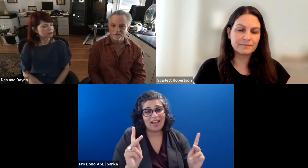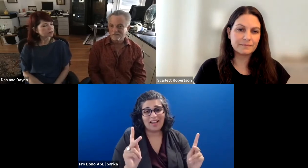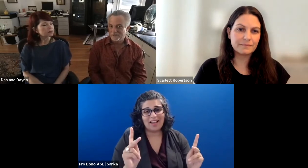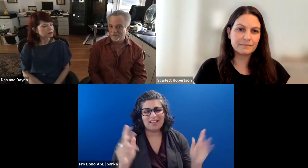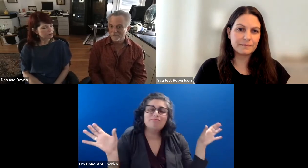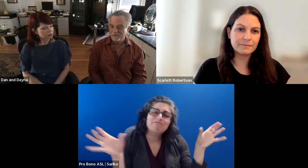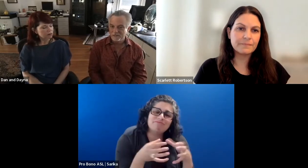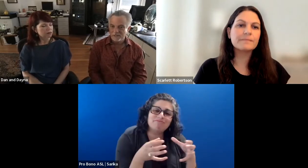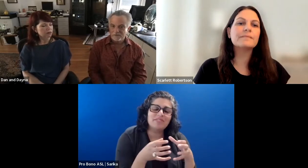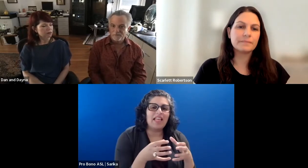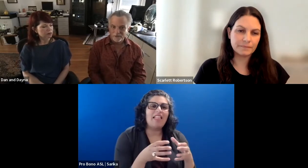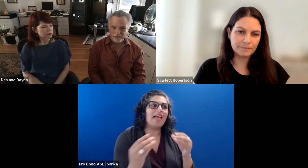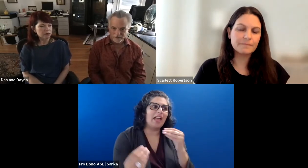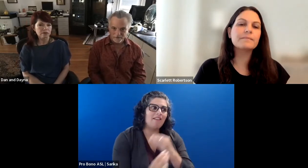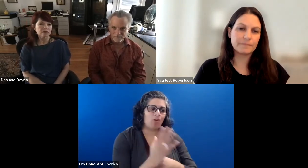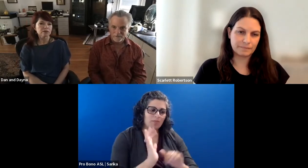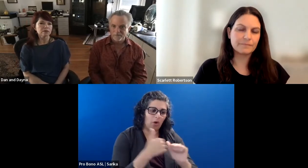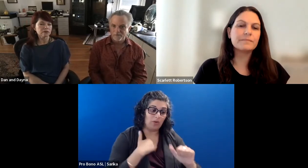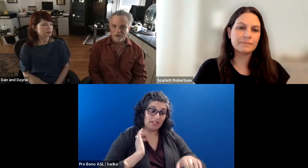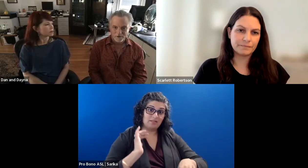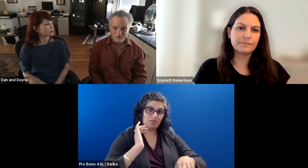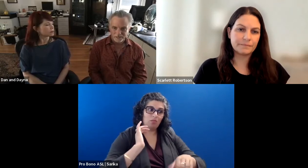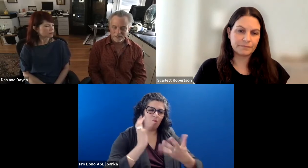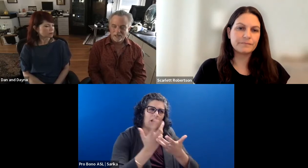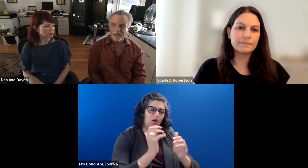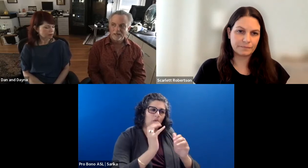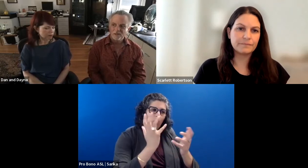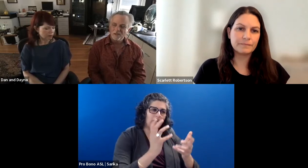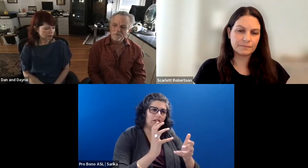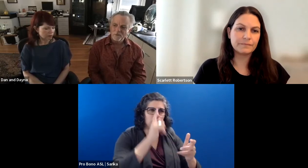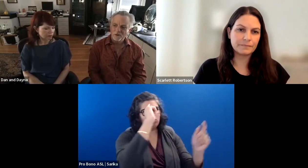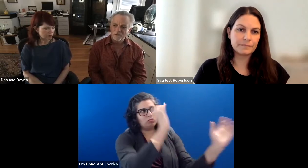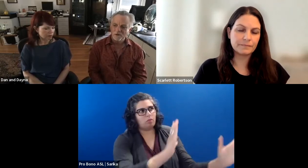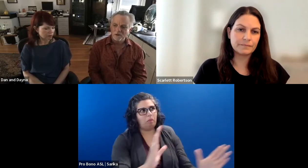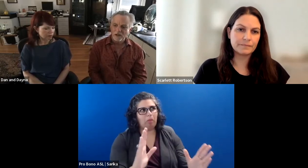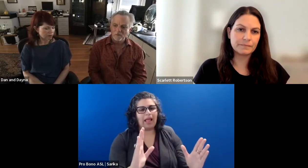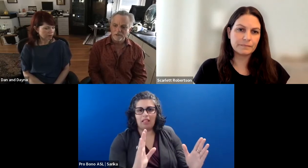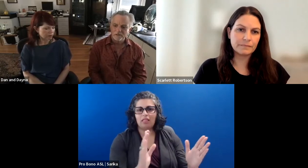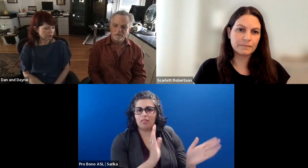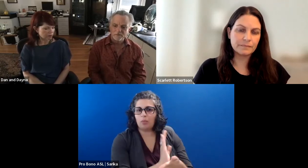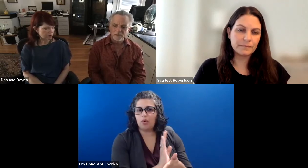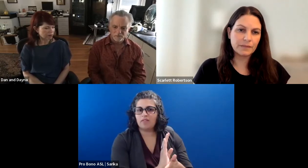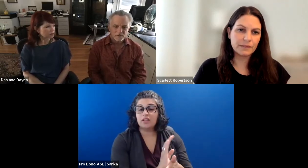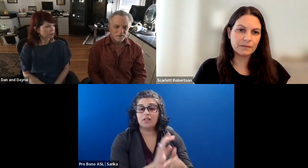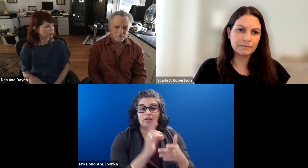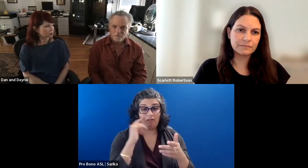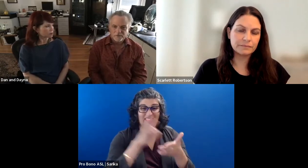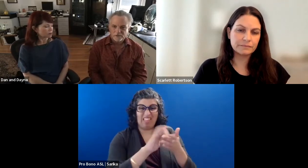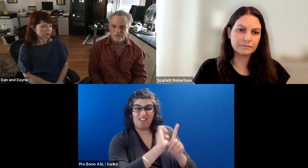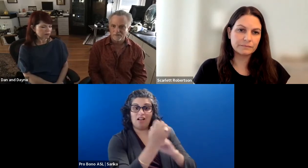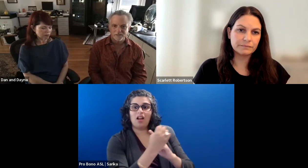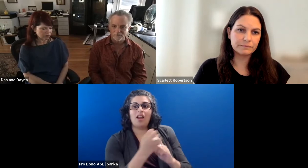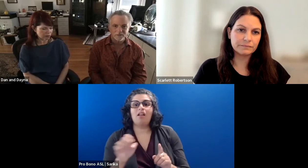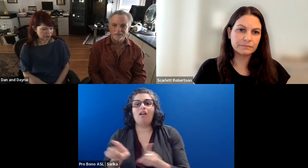we constructed the movie for that environment primarily, and also for how because we own the